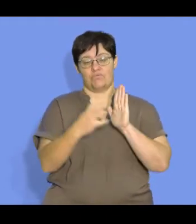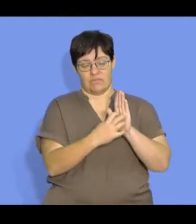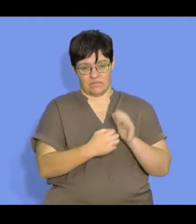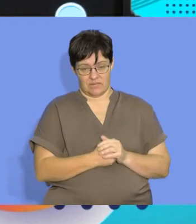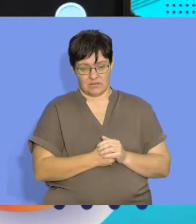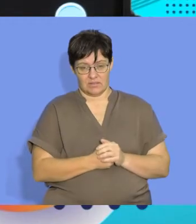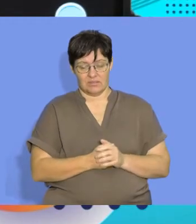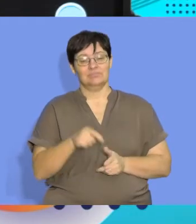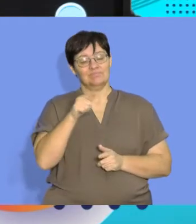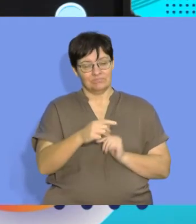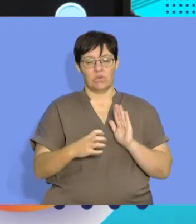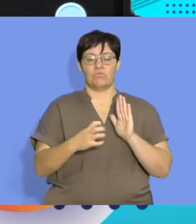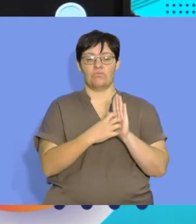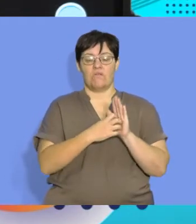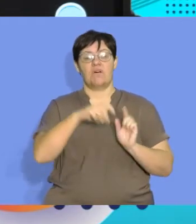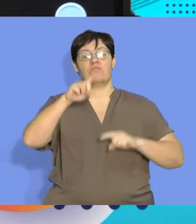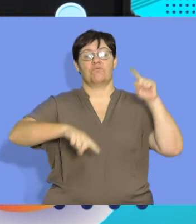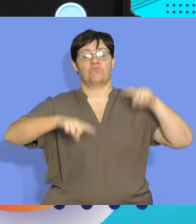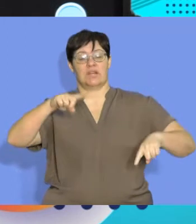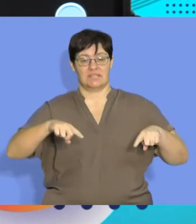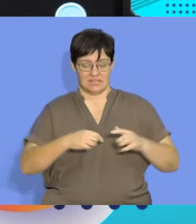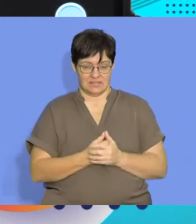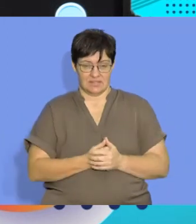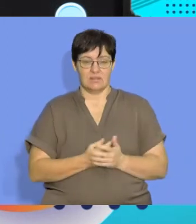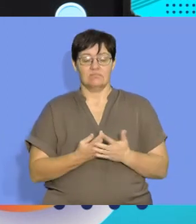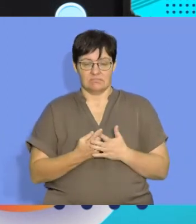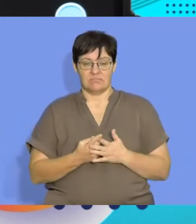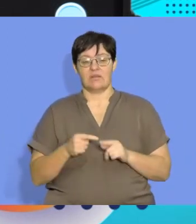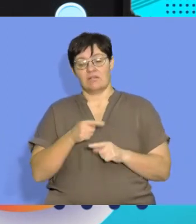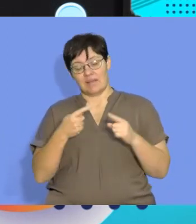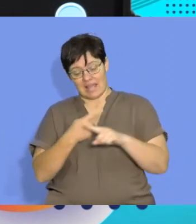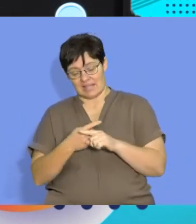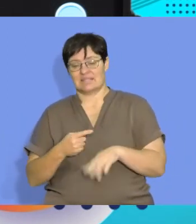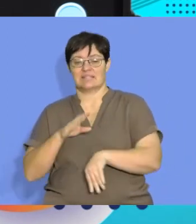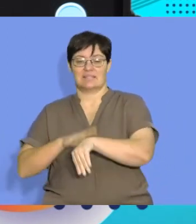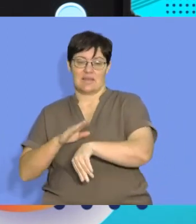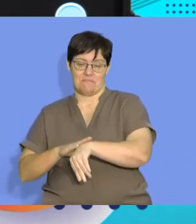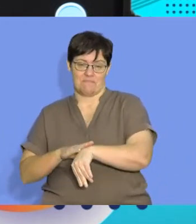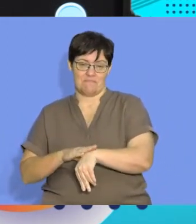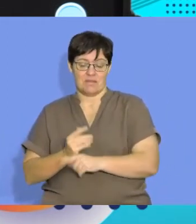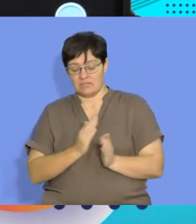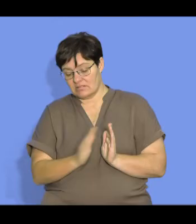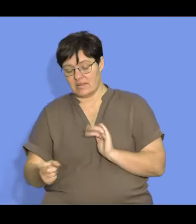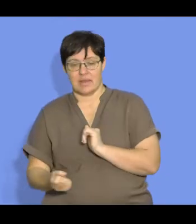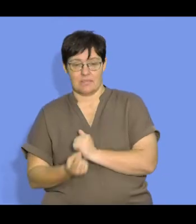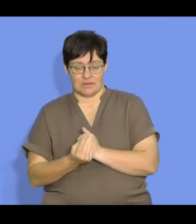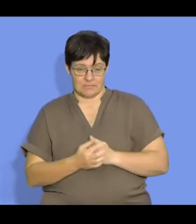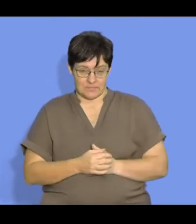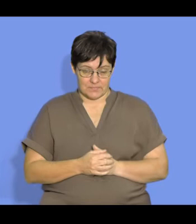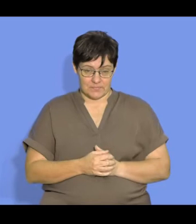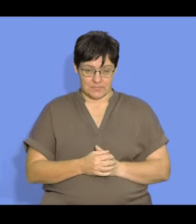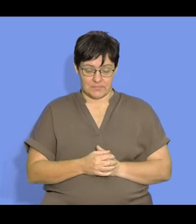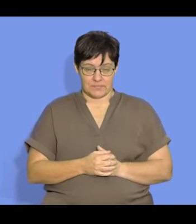graph, and that is the graph of the rate of the reaction versus the time that the reaction is